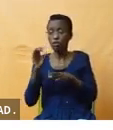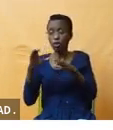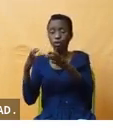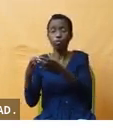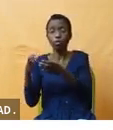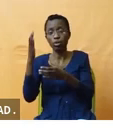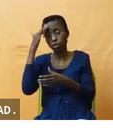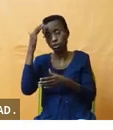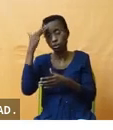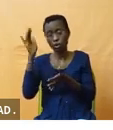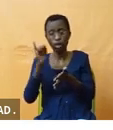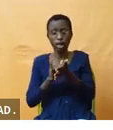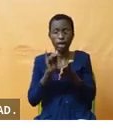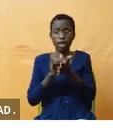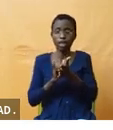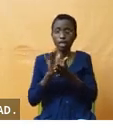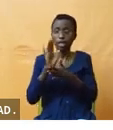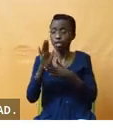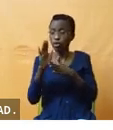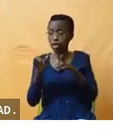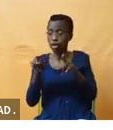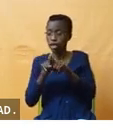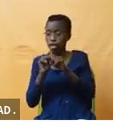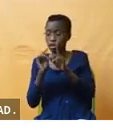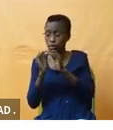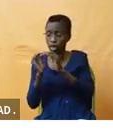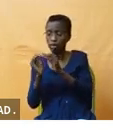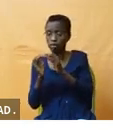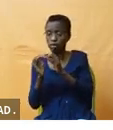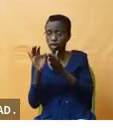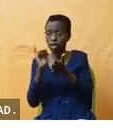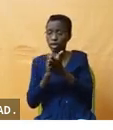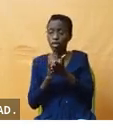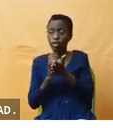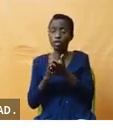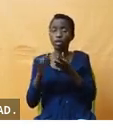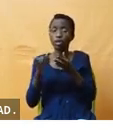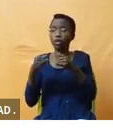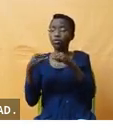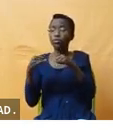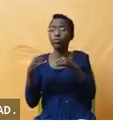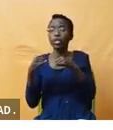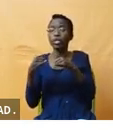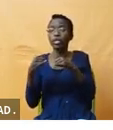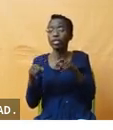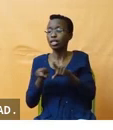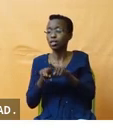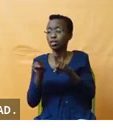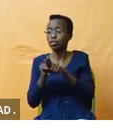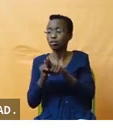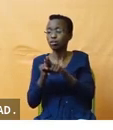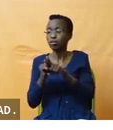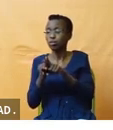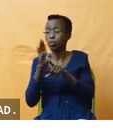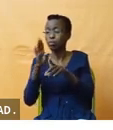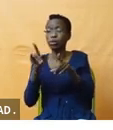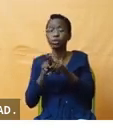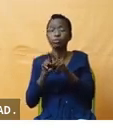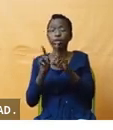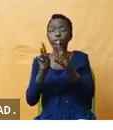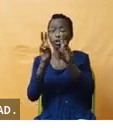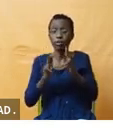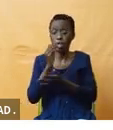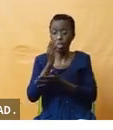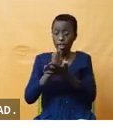within the threshold that you're trying to converge as a region. So some of the